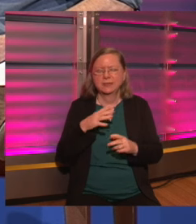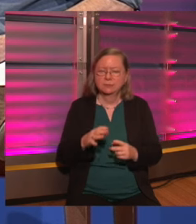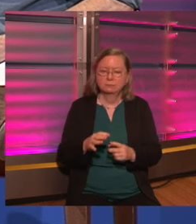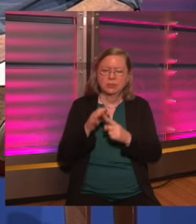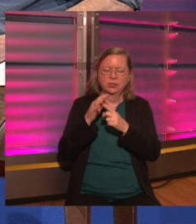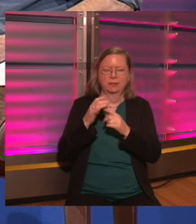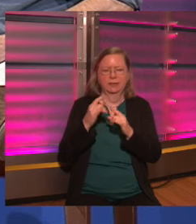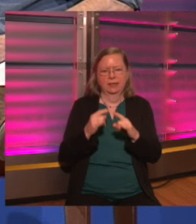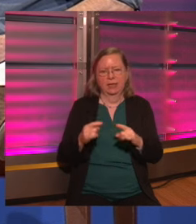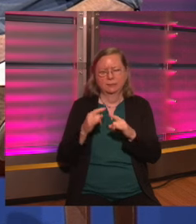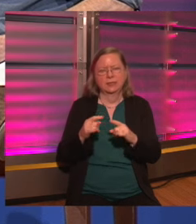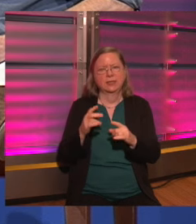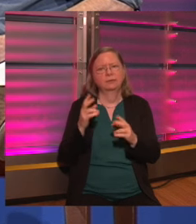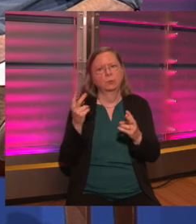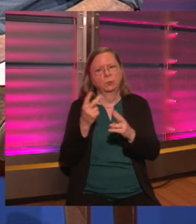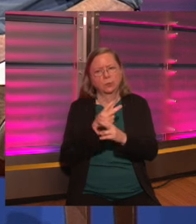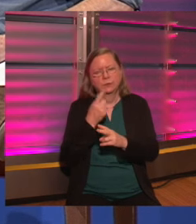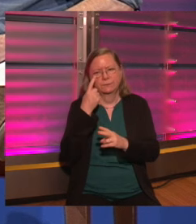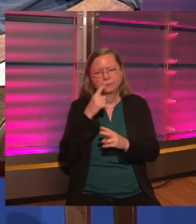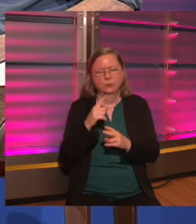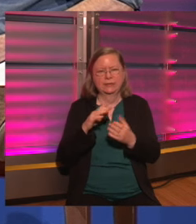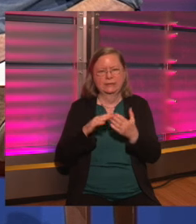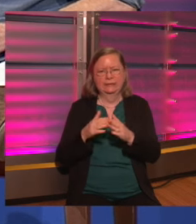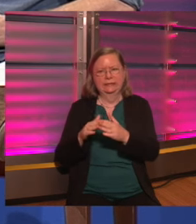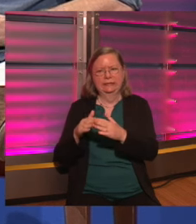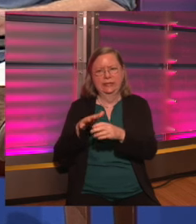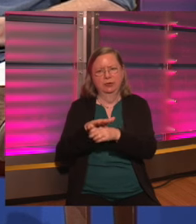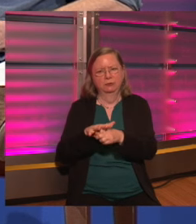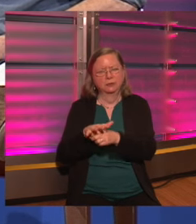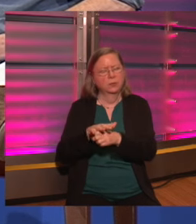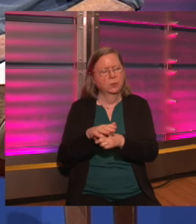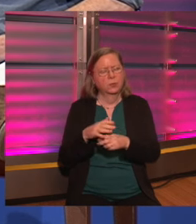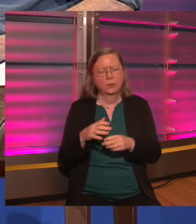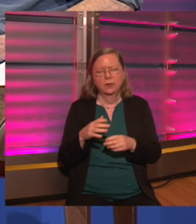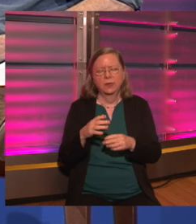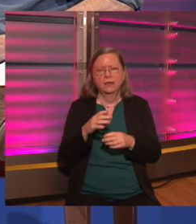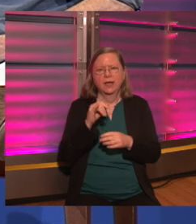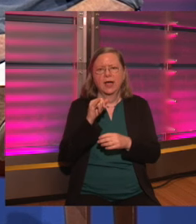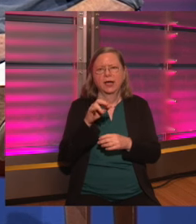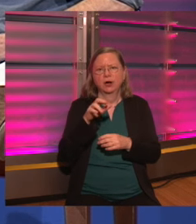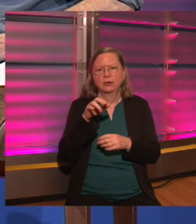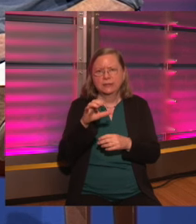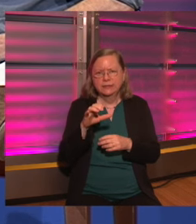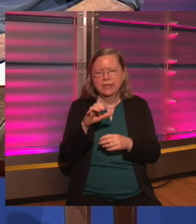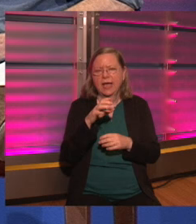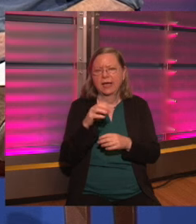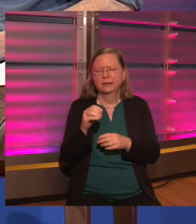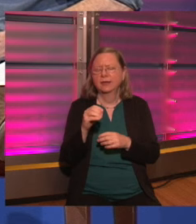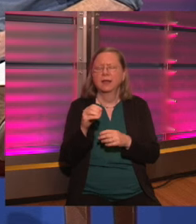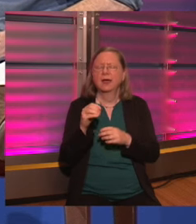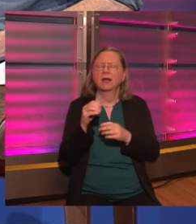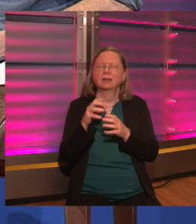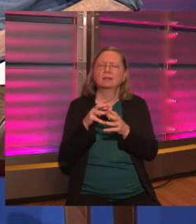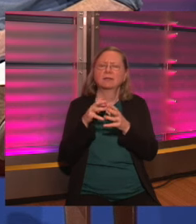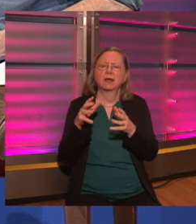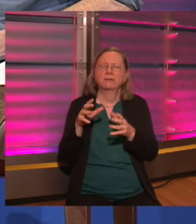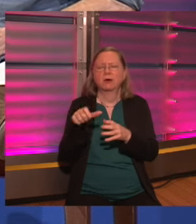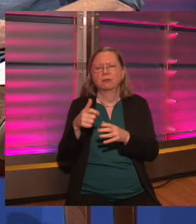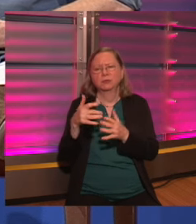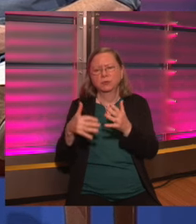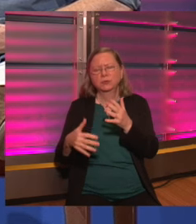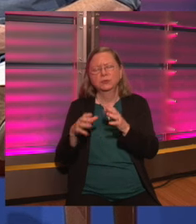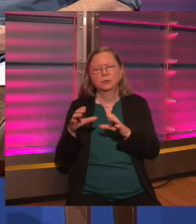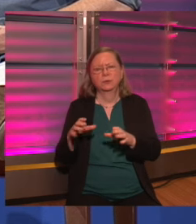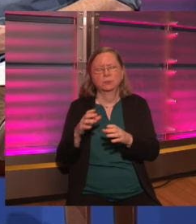more actually in the urban areas, is a huge issue, and the IRC and others are doing a lot of work to help on the protection side. But you have, I